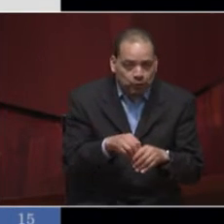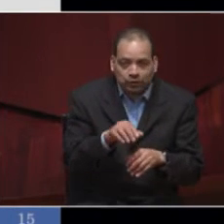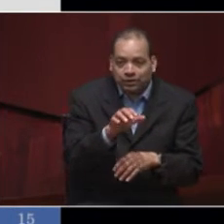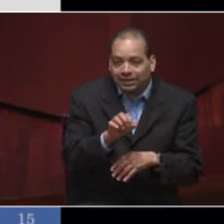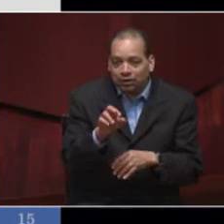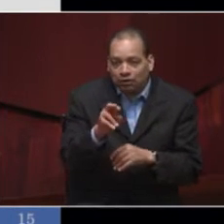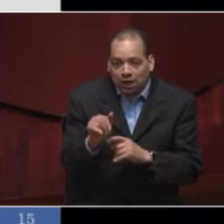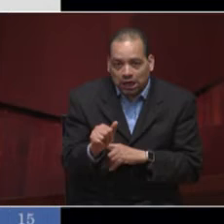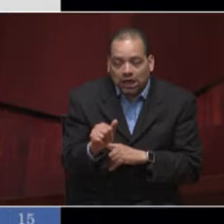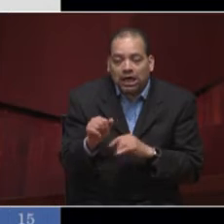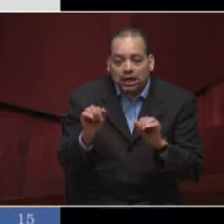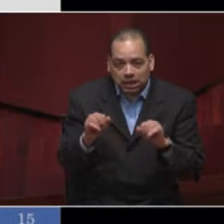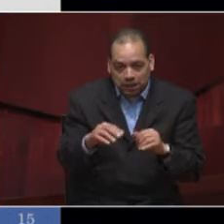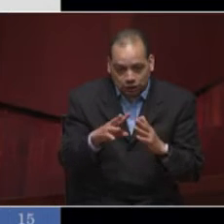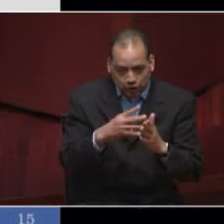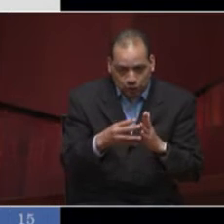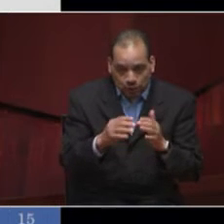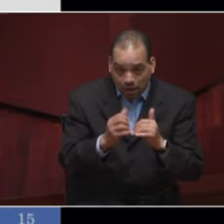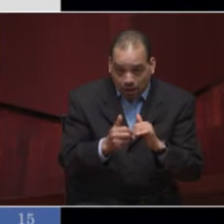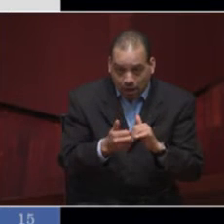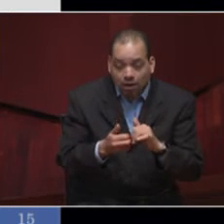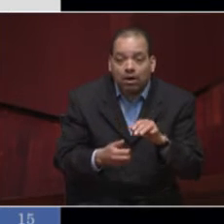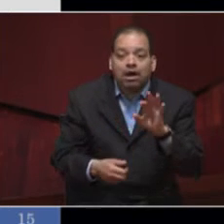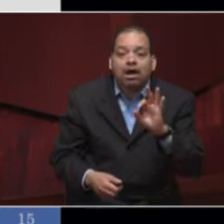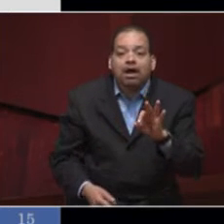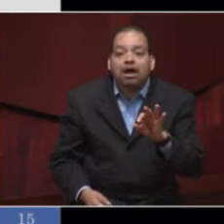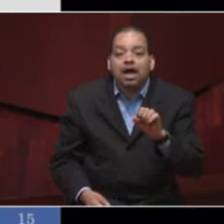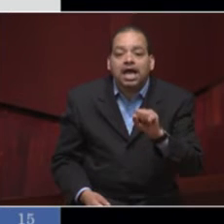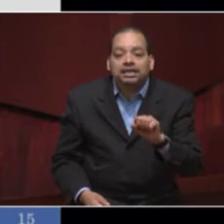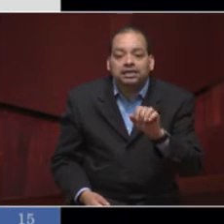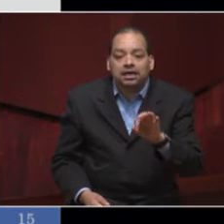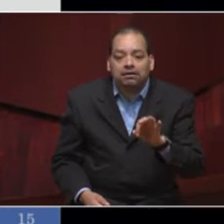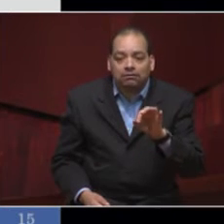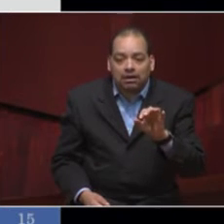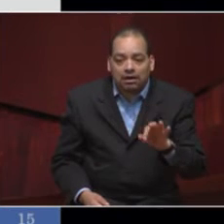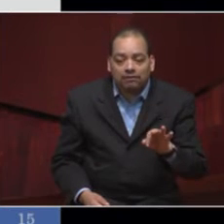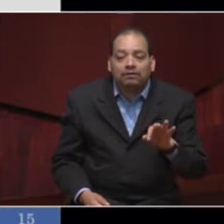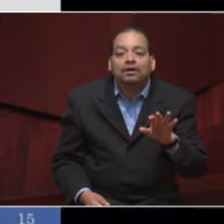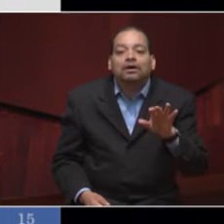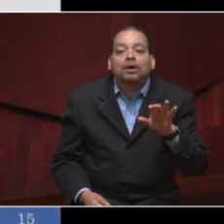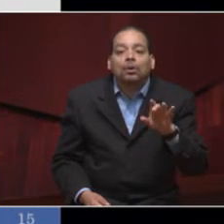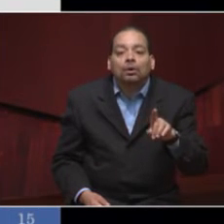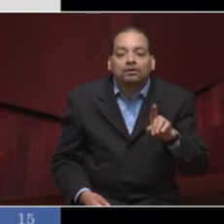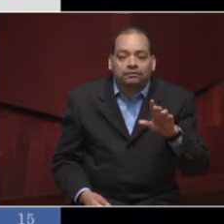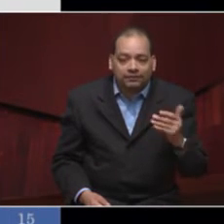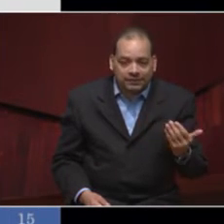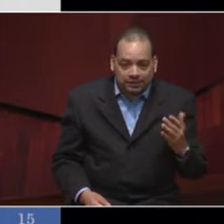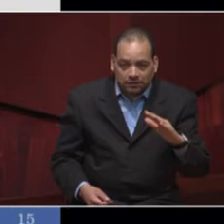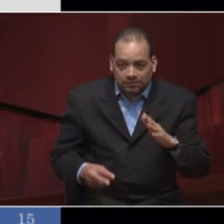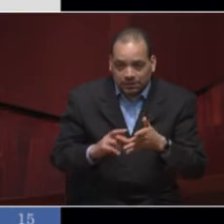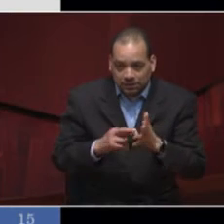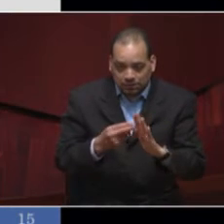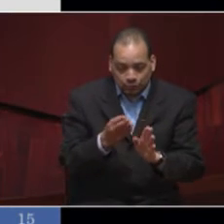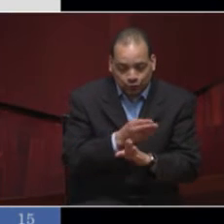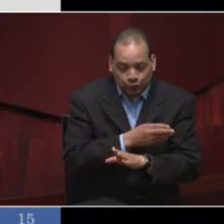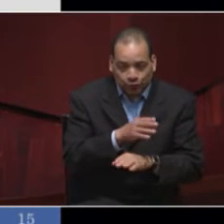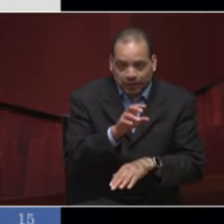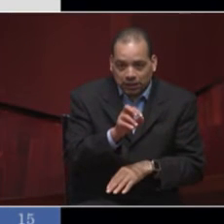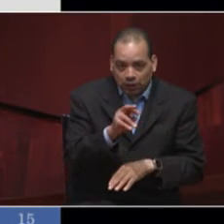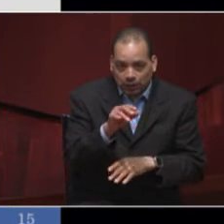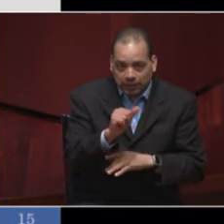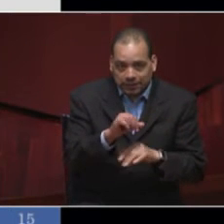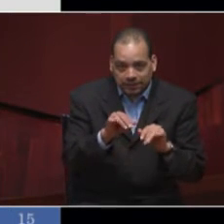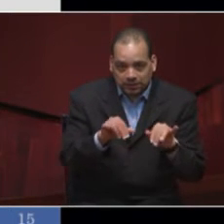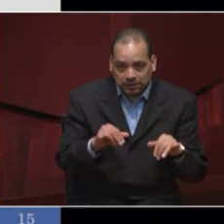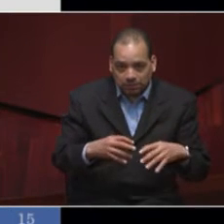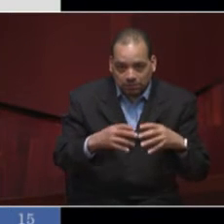done as an SF-115 prior to the ERA system coming online. So I also recommend that